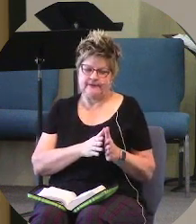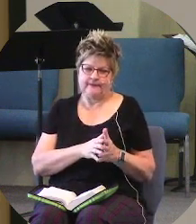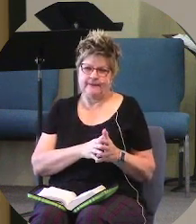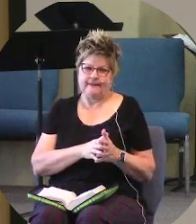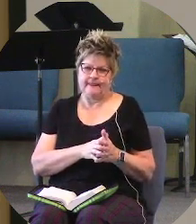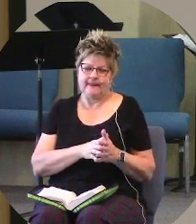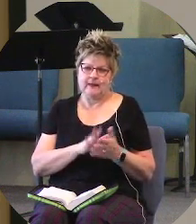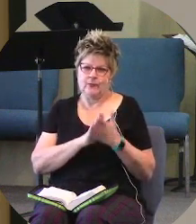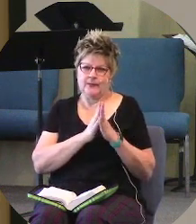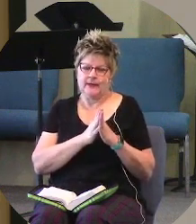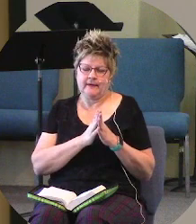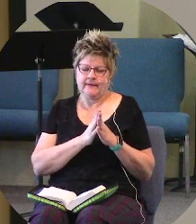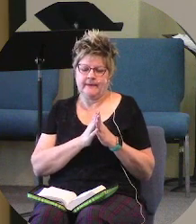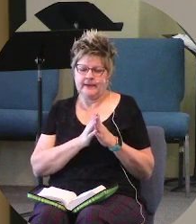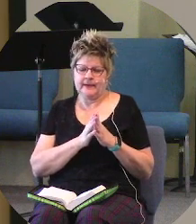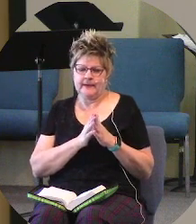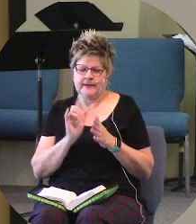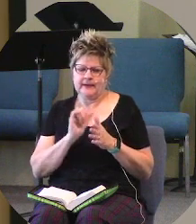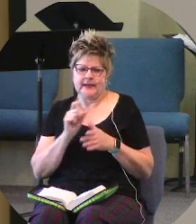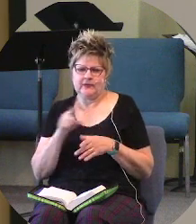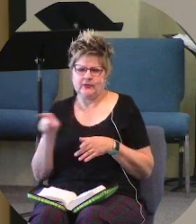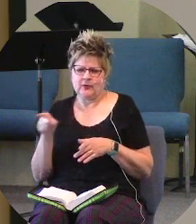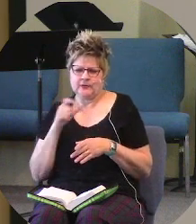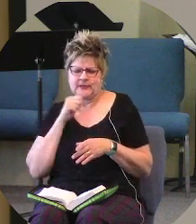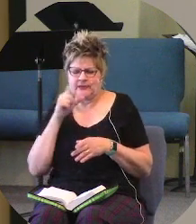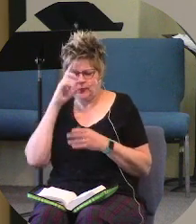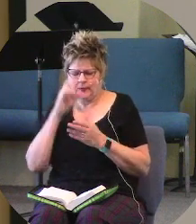Don't be like those that don't believe, that